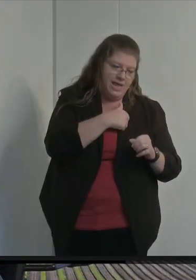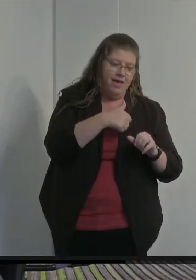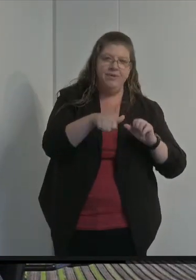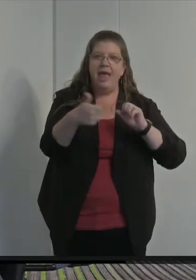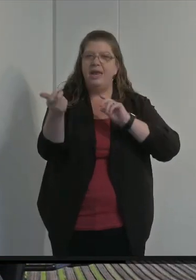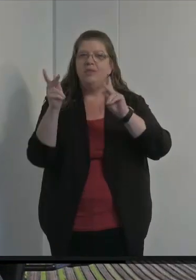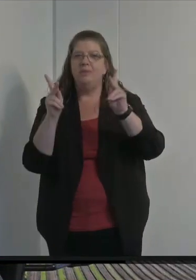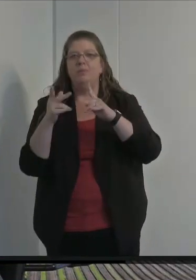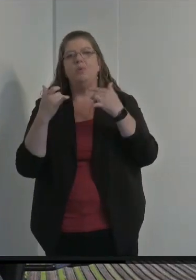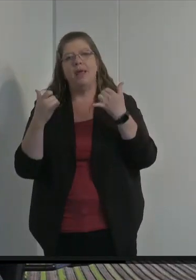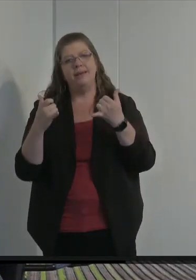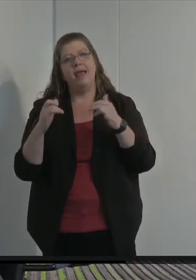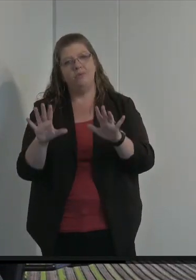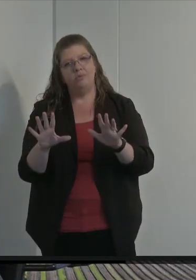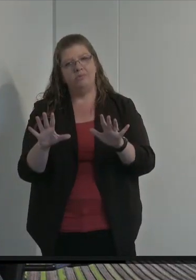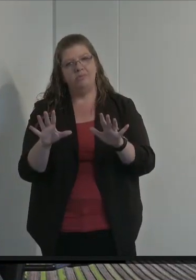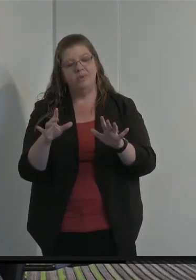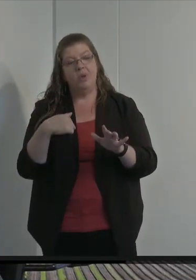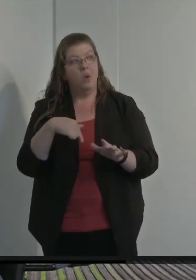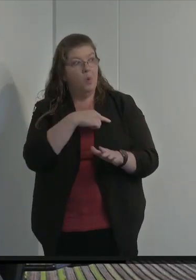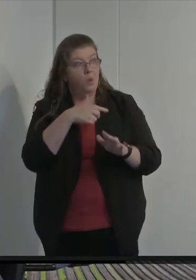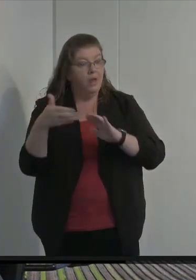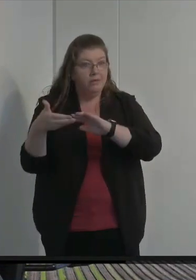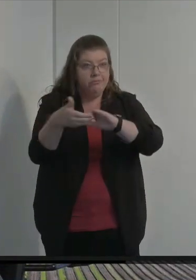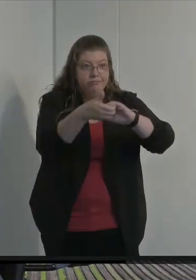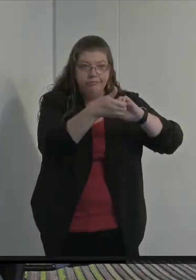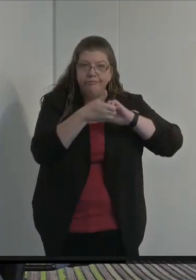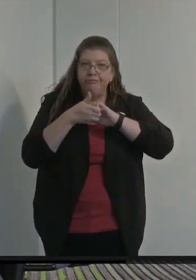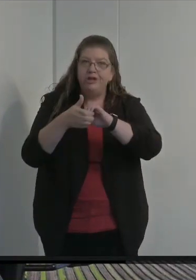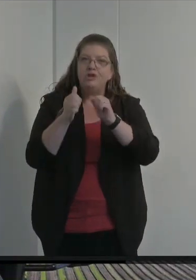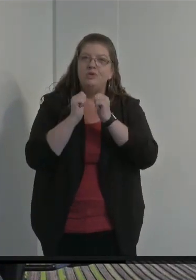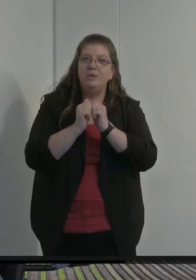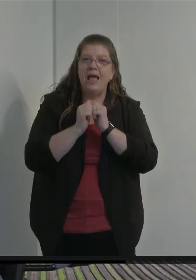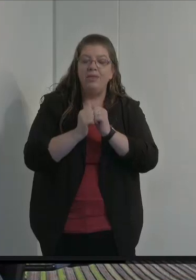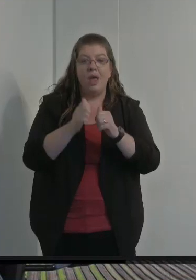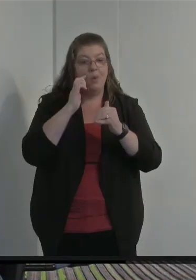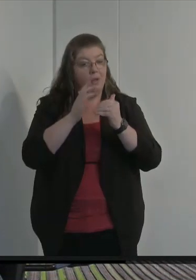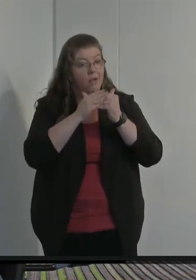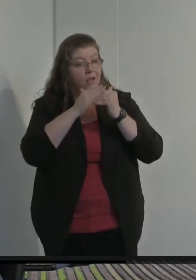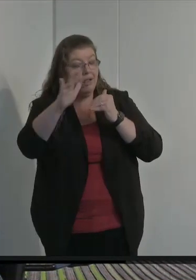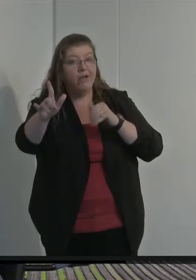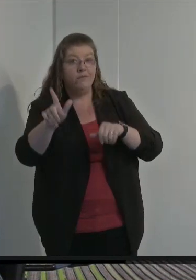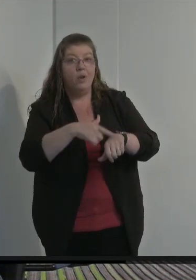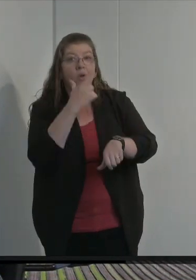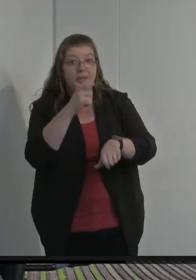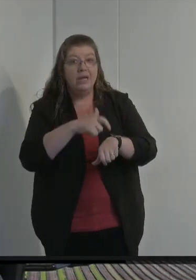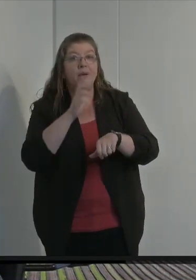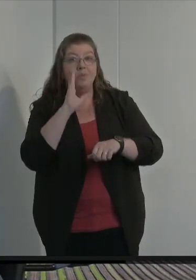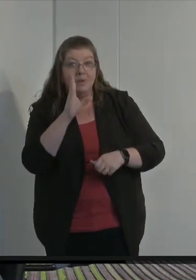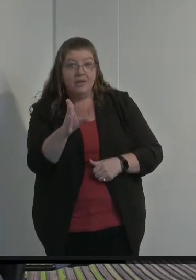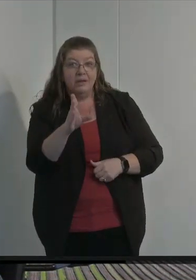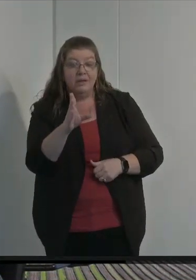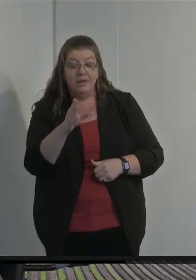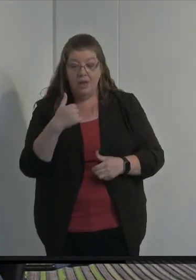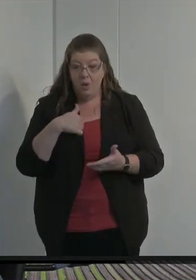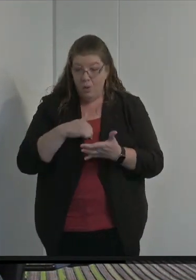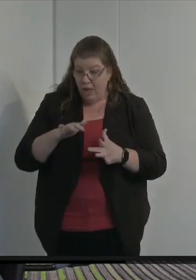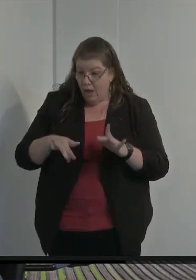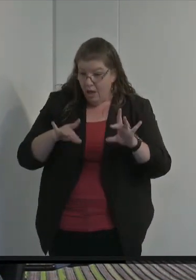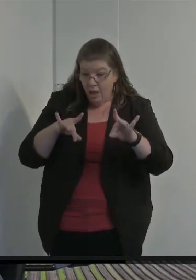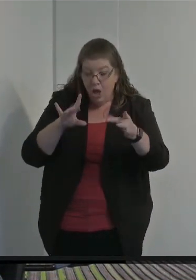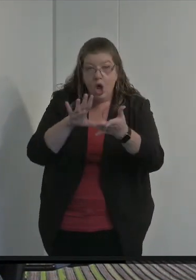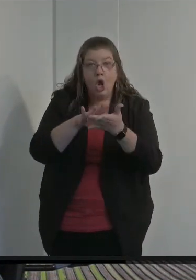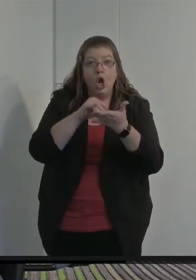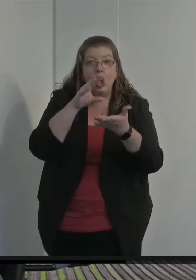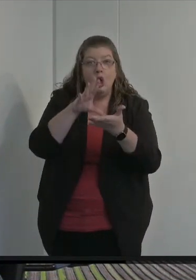right now. We're in this together, and we will be for some time. We are learning together.